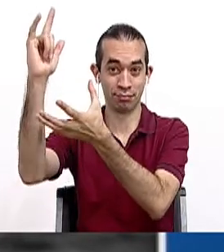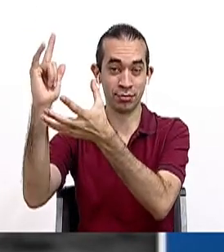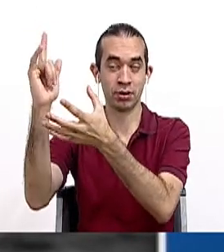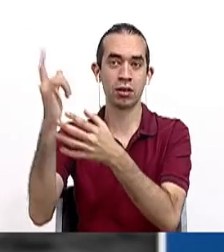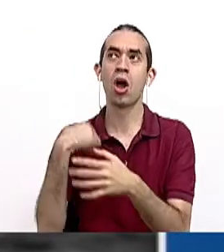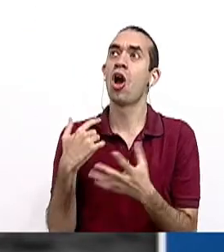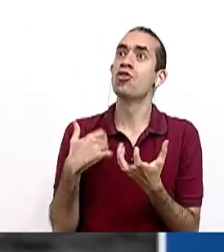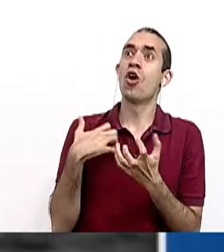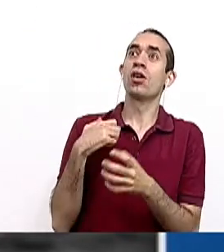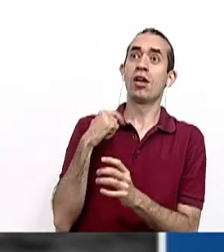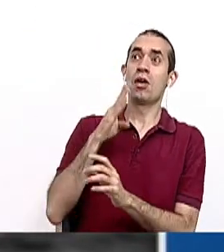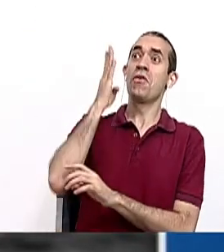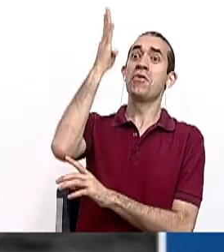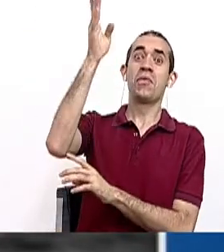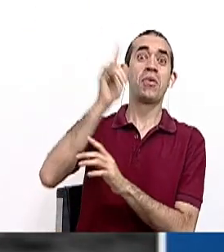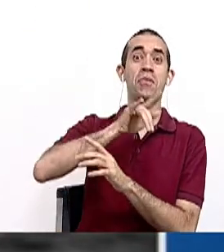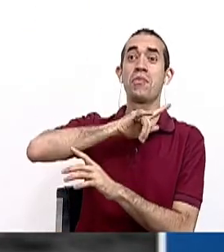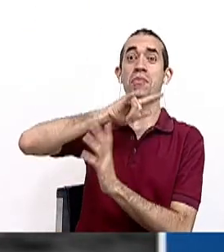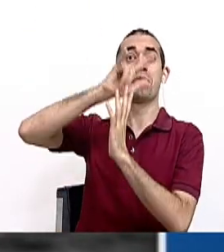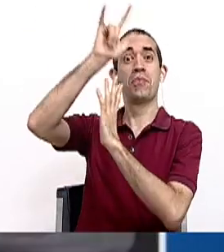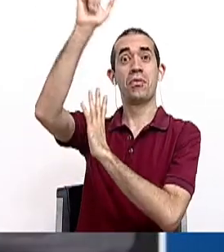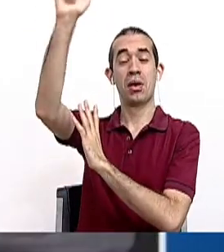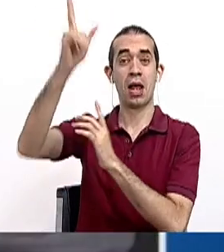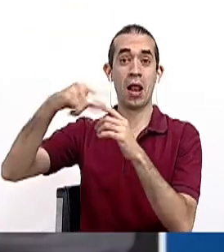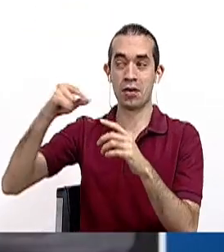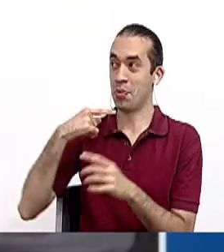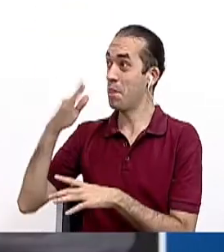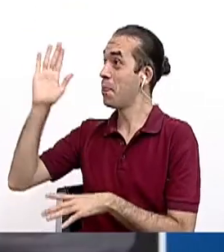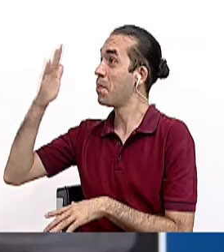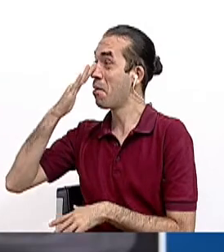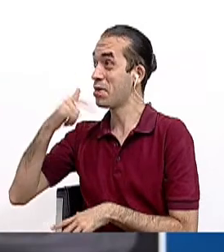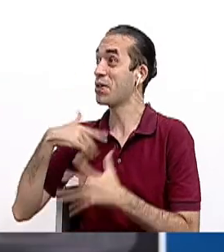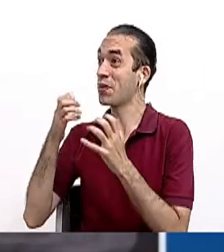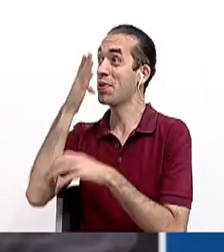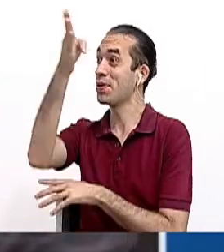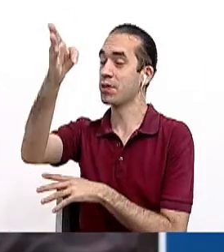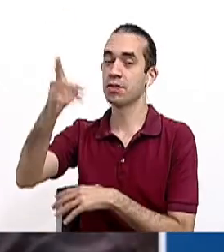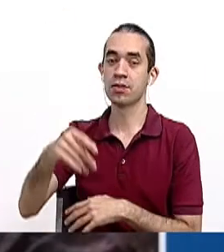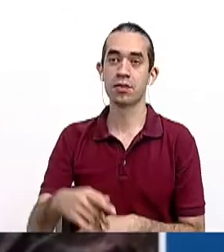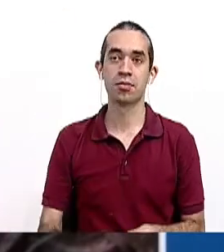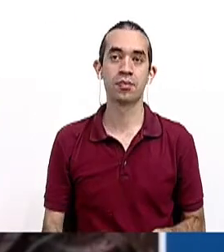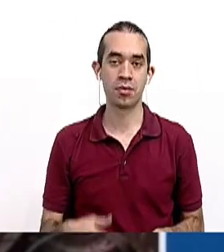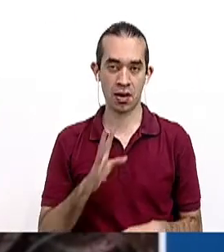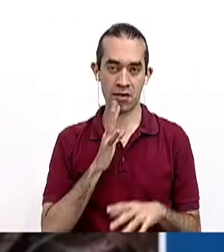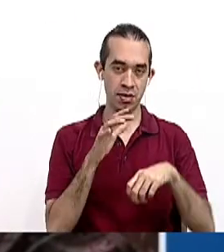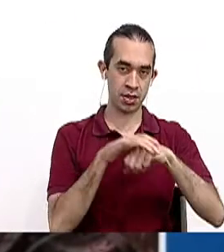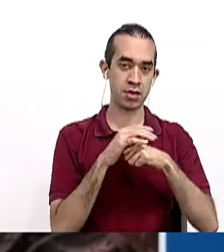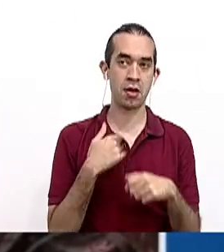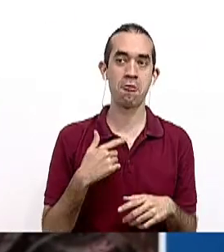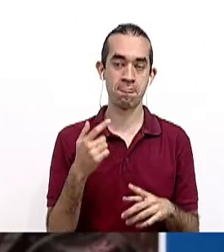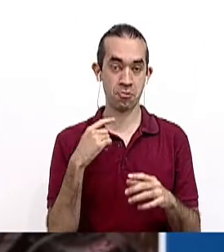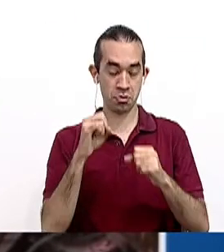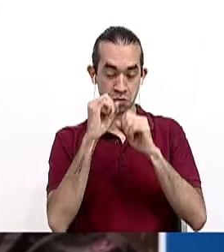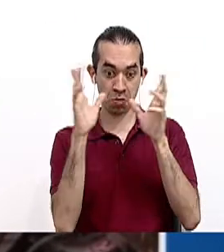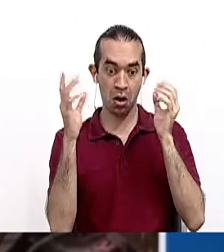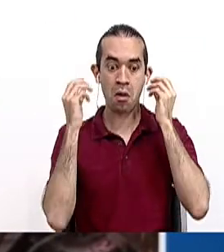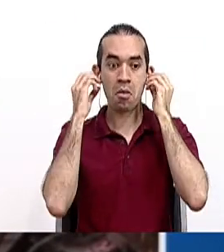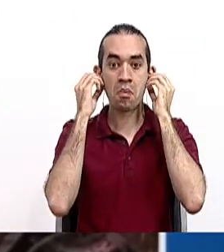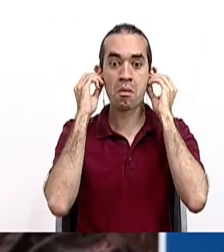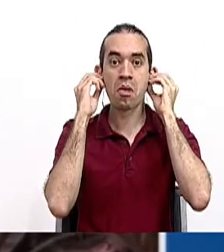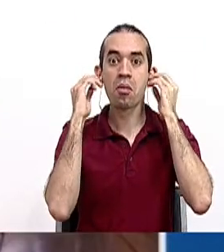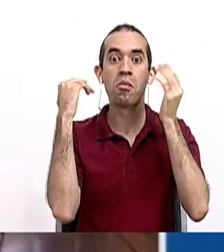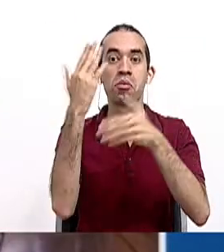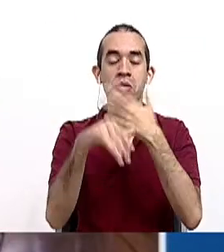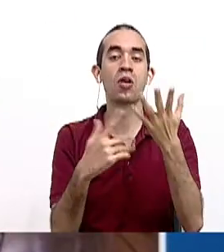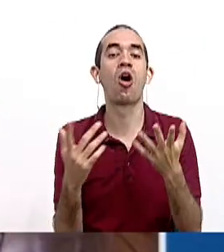la Luna. Eso fue lo que yo le dije a mami, yo quiero ir a la Luna un día, ¿verdad? I marvel at my own journey and how I came to help probe the mysteries